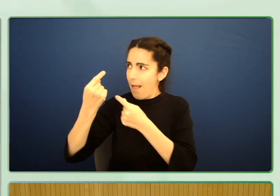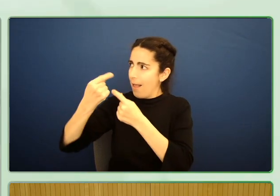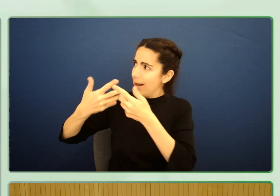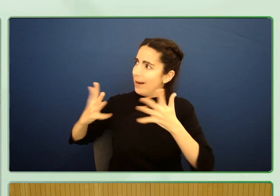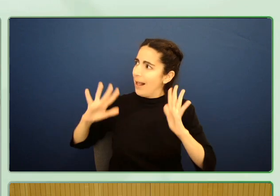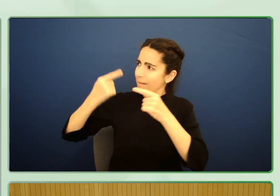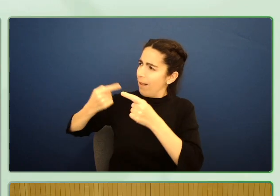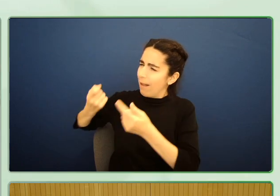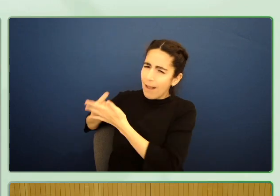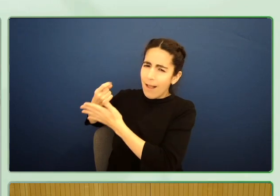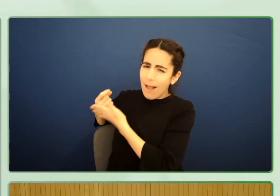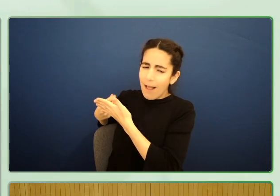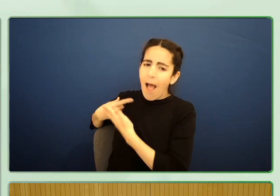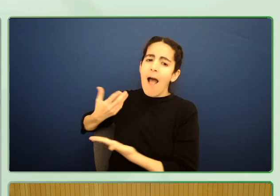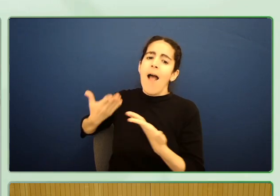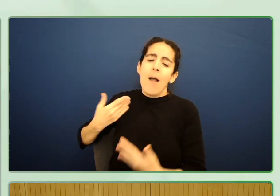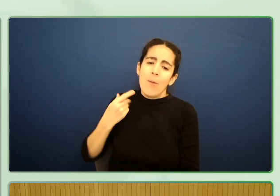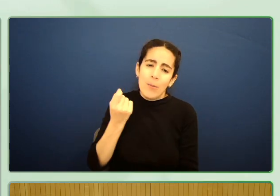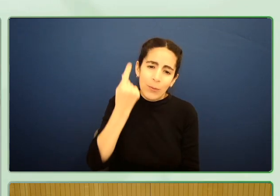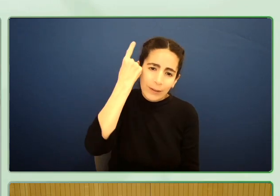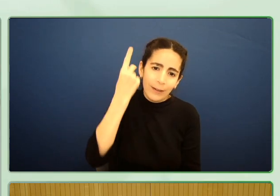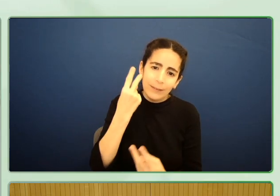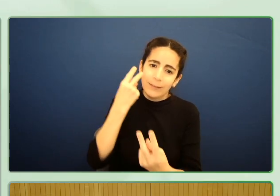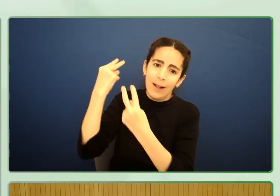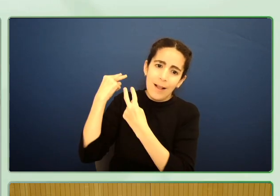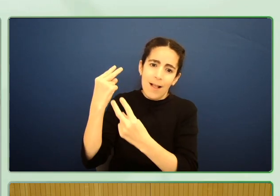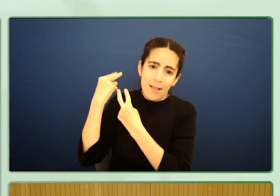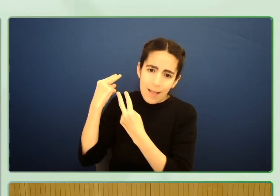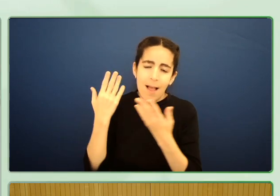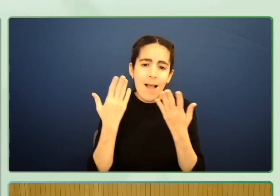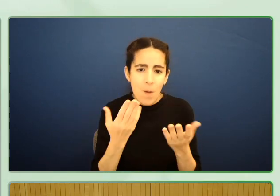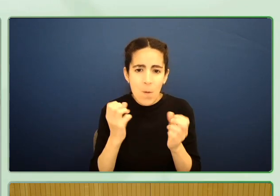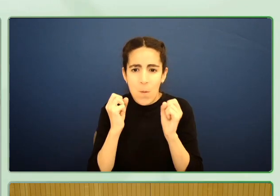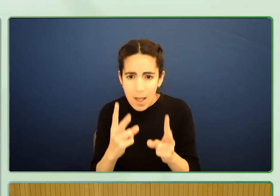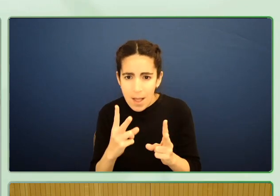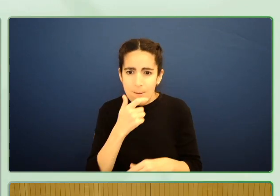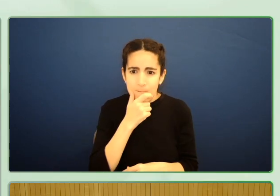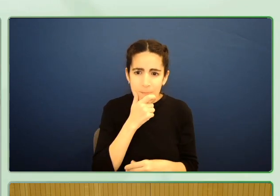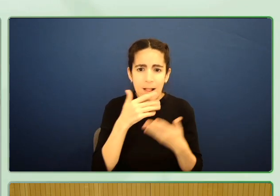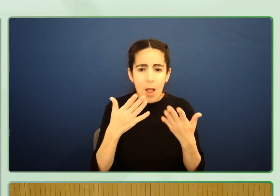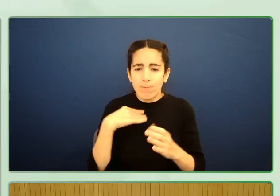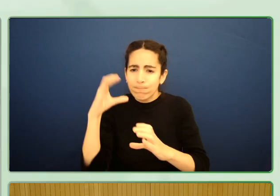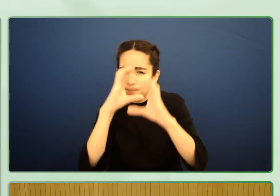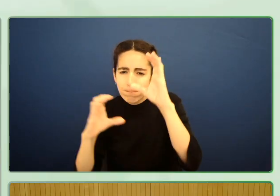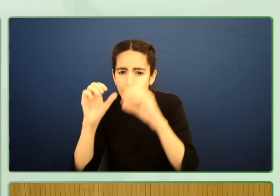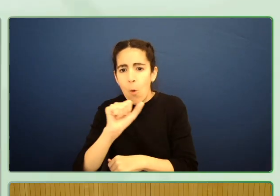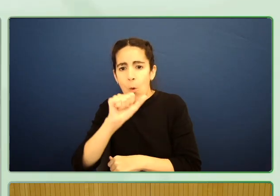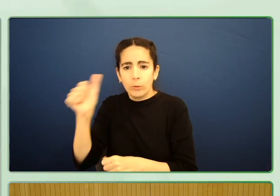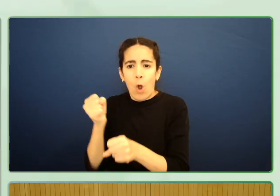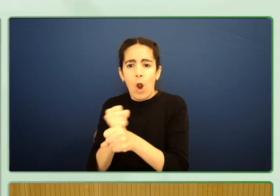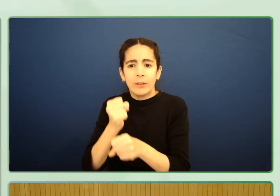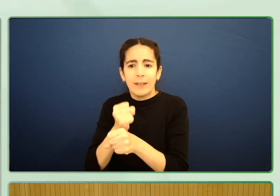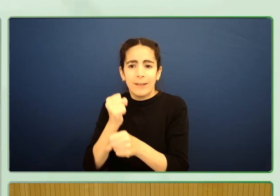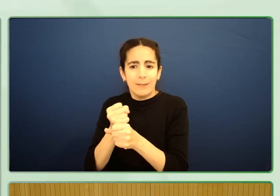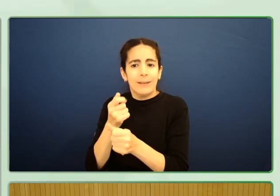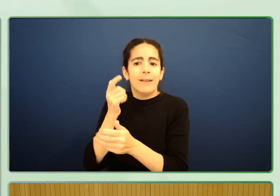for a psychologist, for occupational therapist, because I understand why some things are starting to